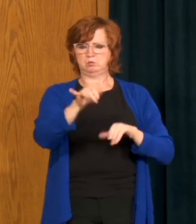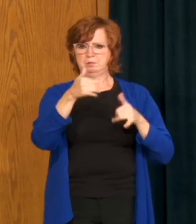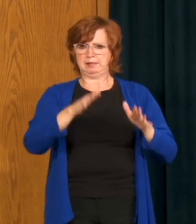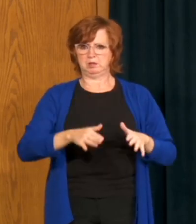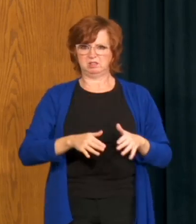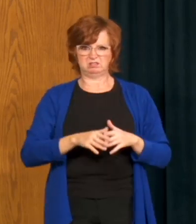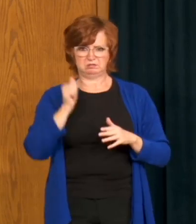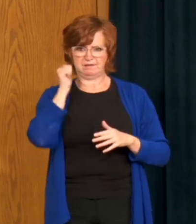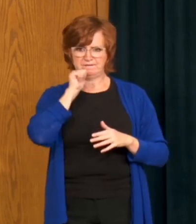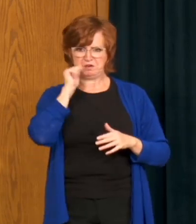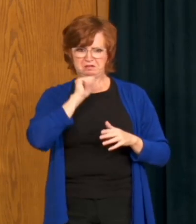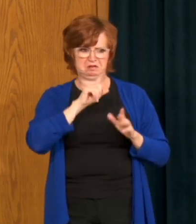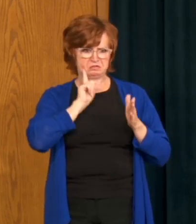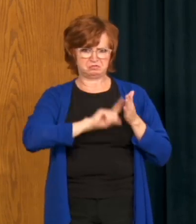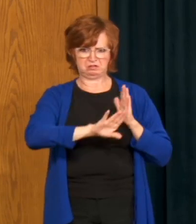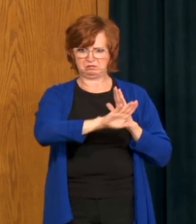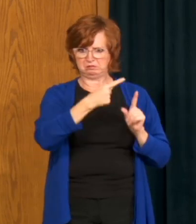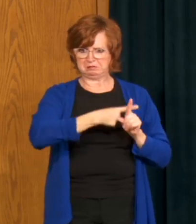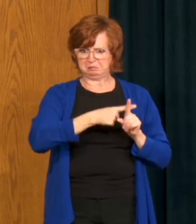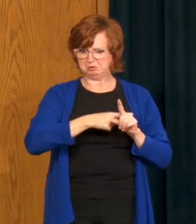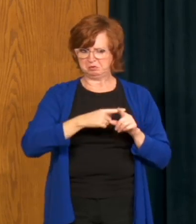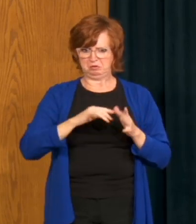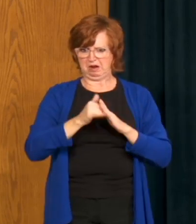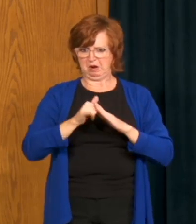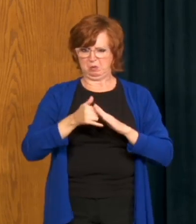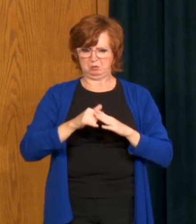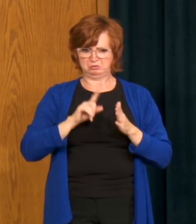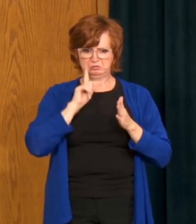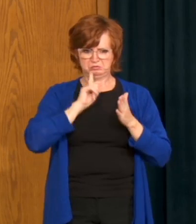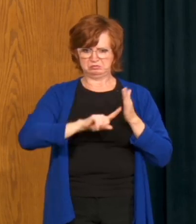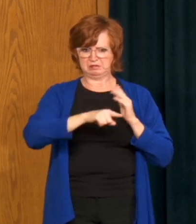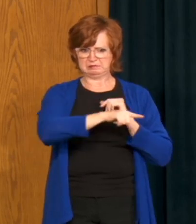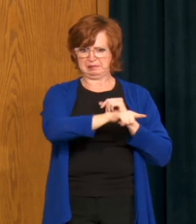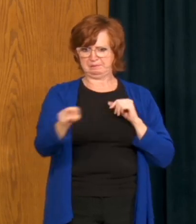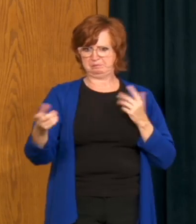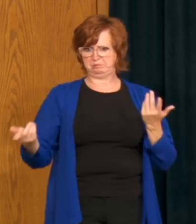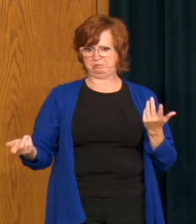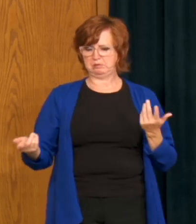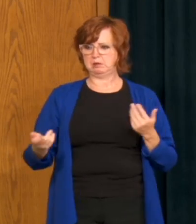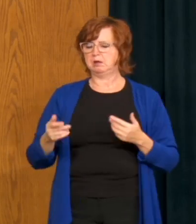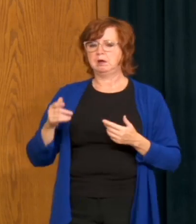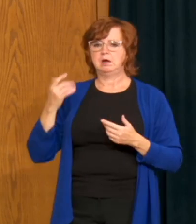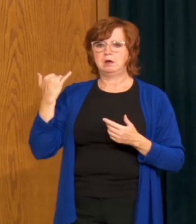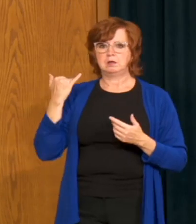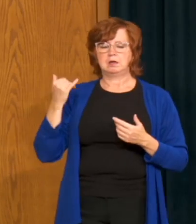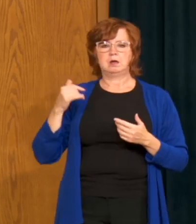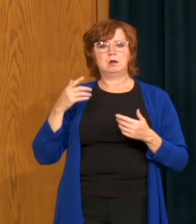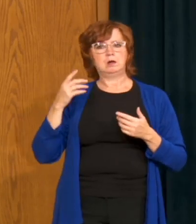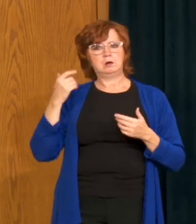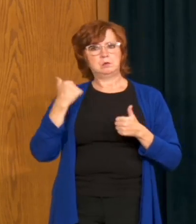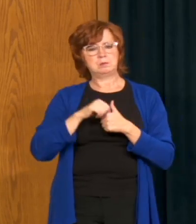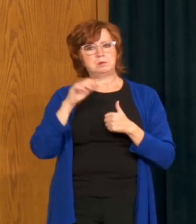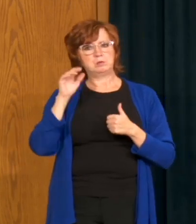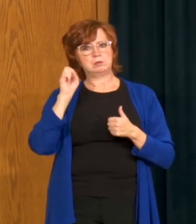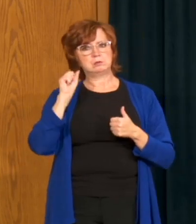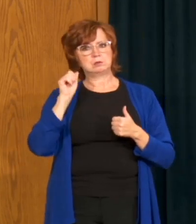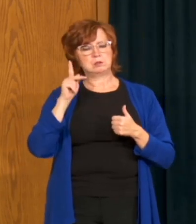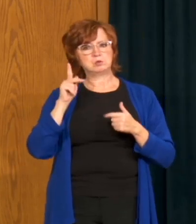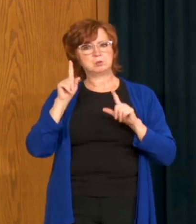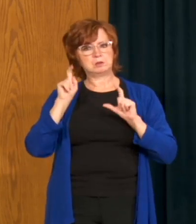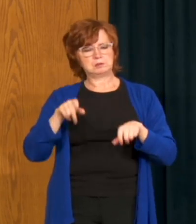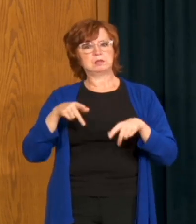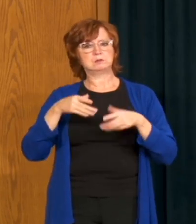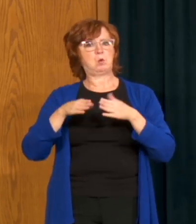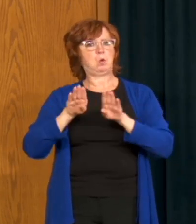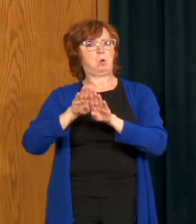this bid? Yeah, that's a really good point. And testing overall, as you know, it's been evolving. Even in Saskatchewan now, testing is open to anyone who needs to seek